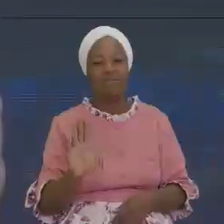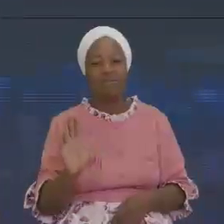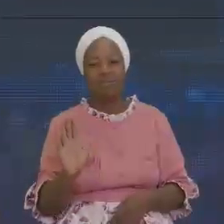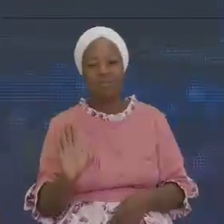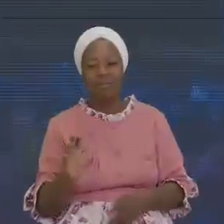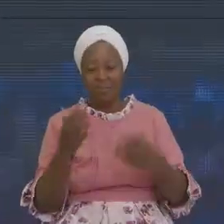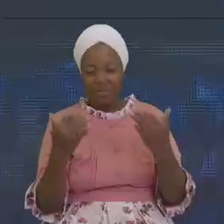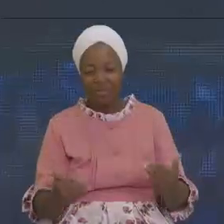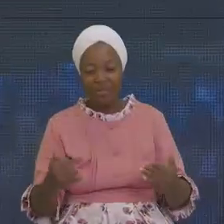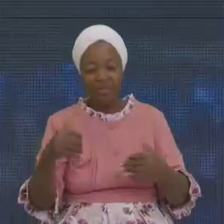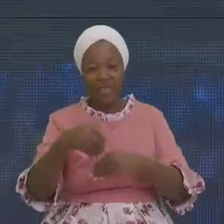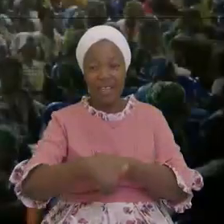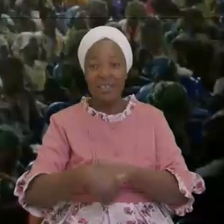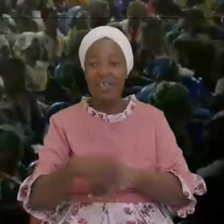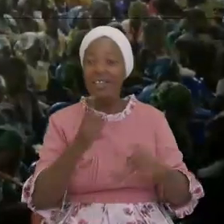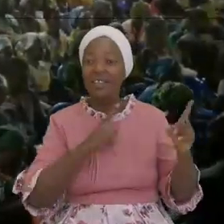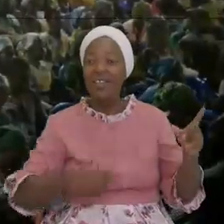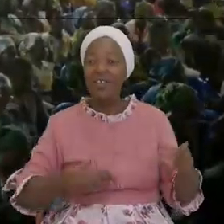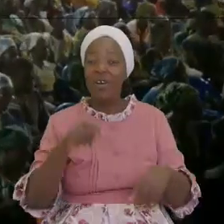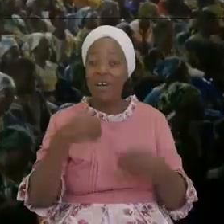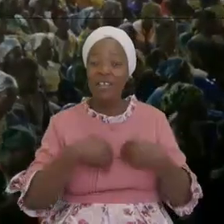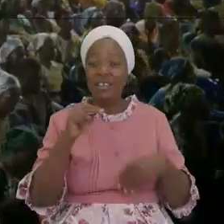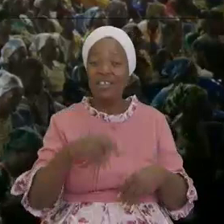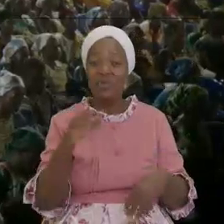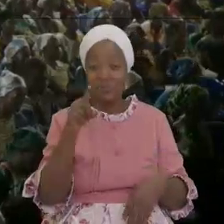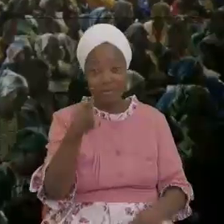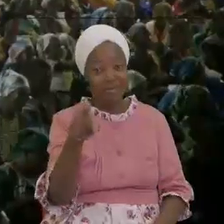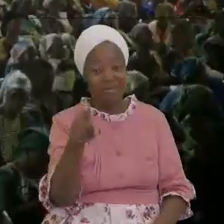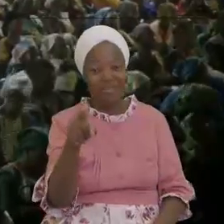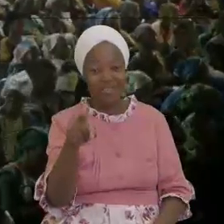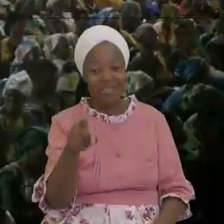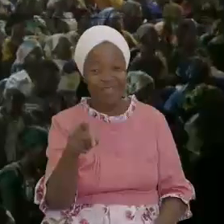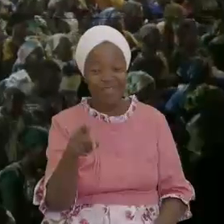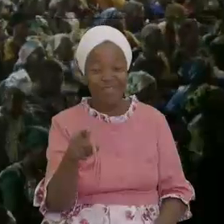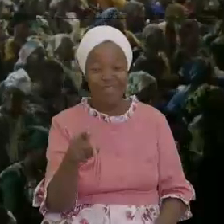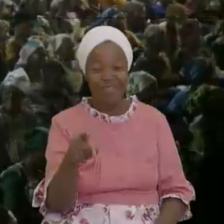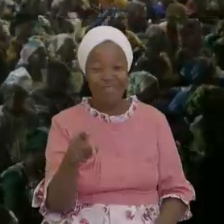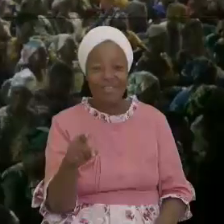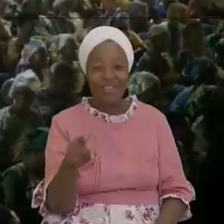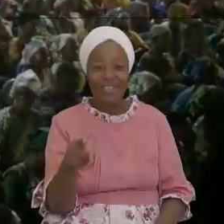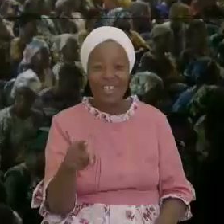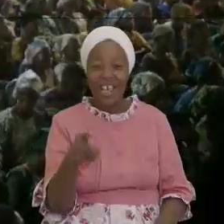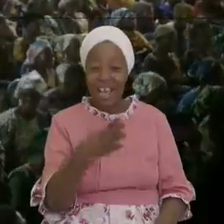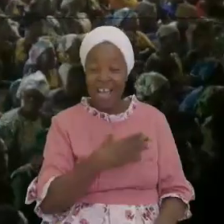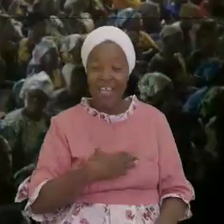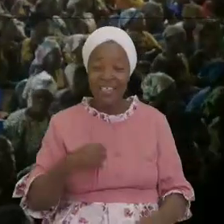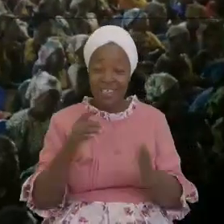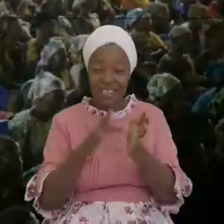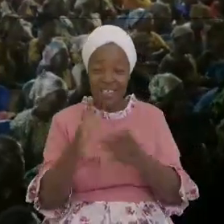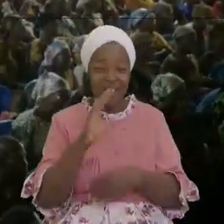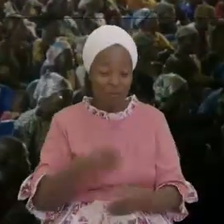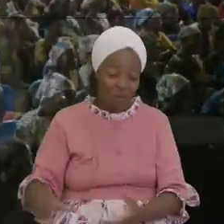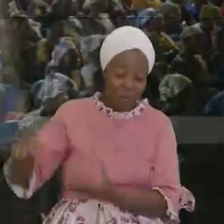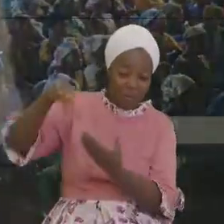Tonight, the Lord has need of you. He wants to pour into your life abundant life.